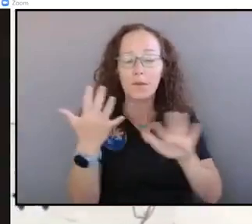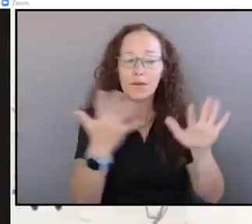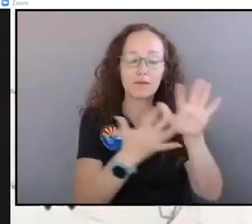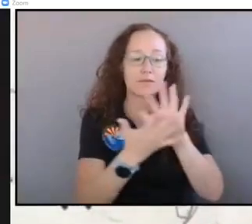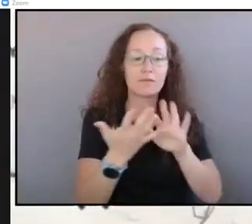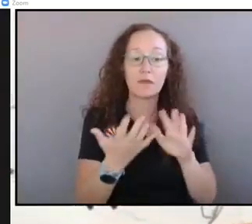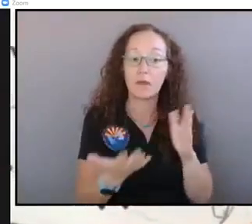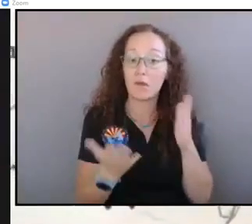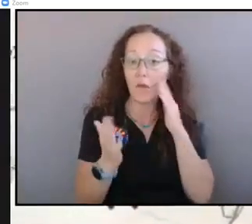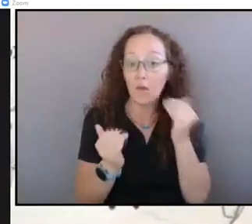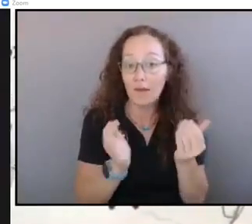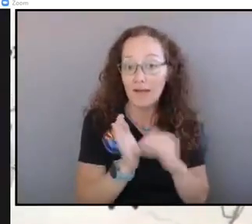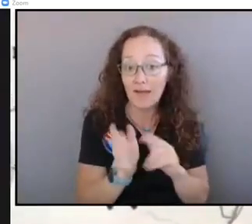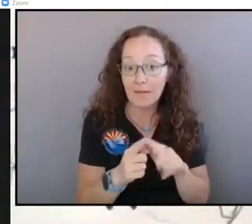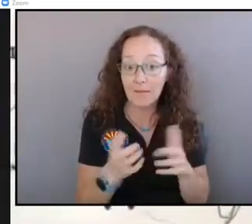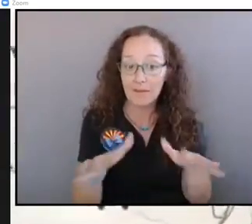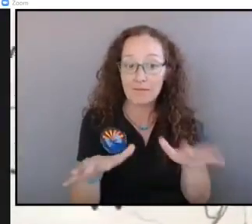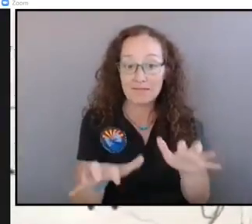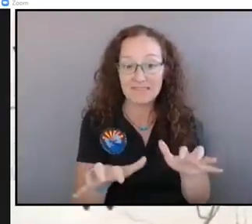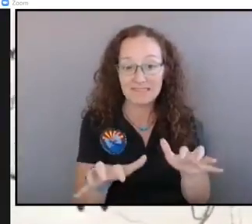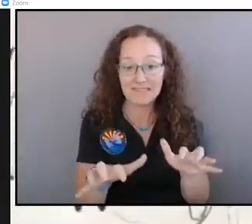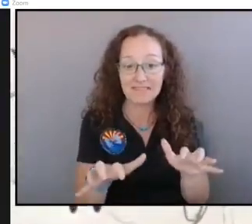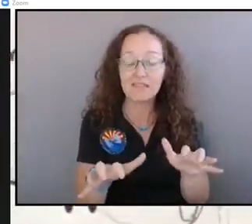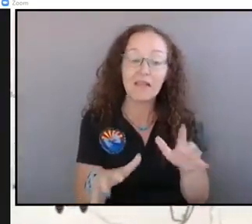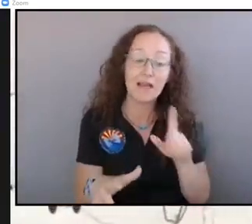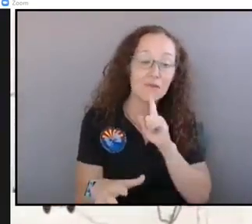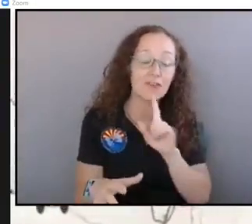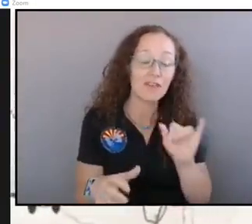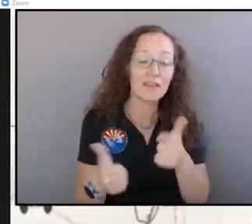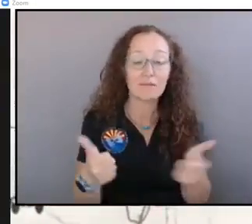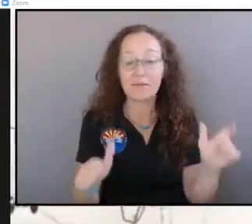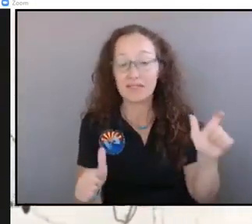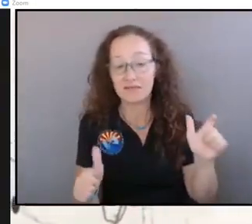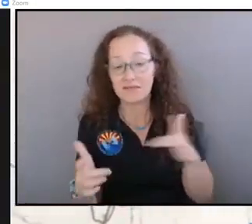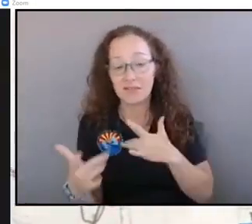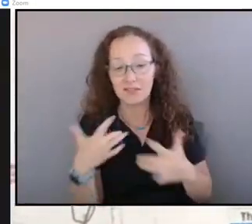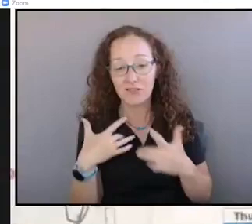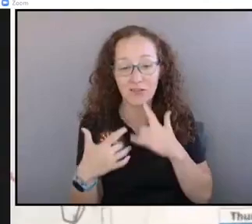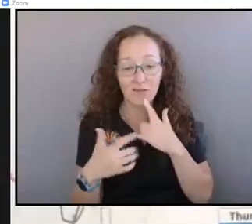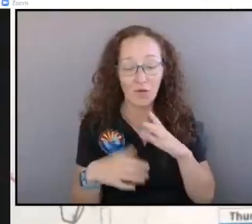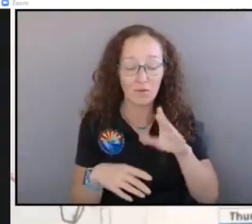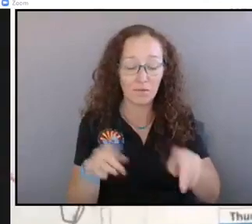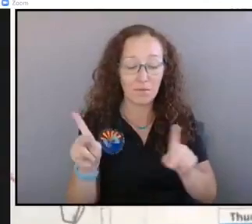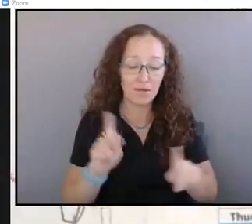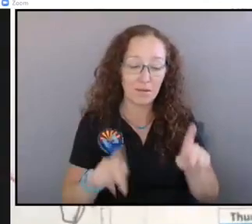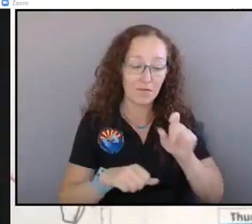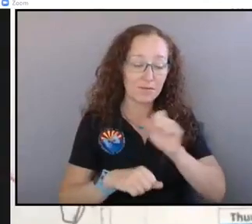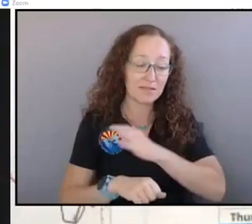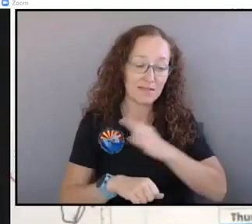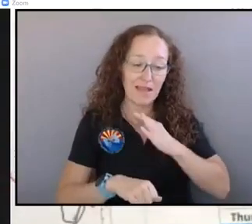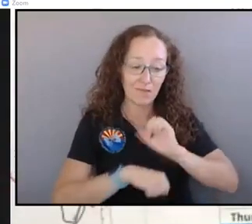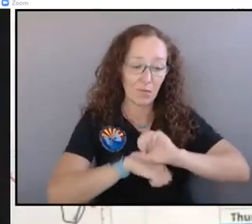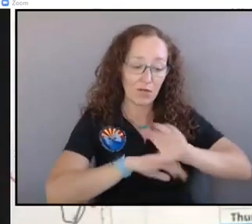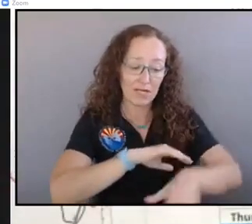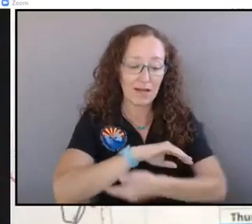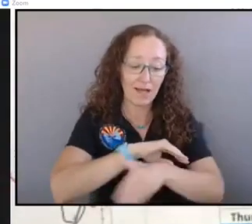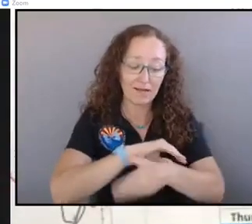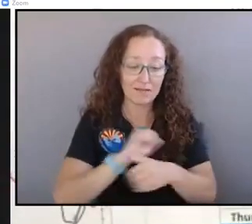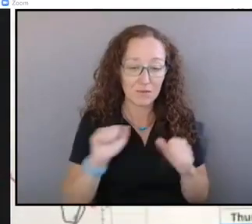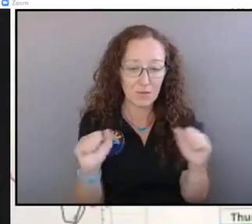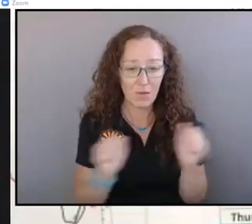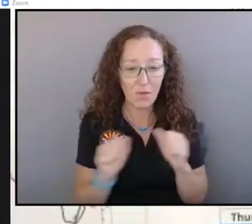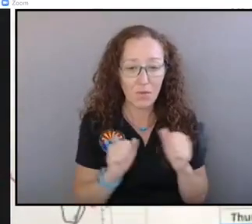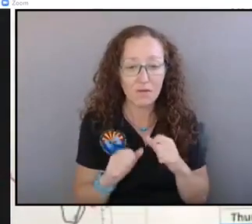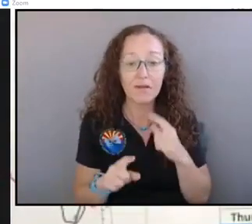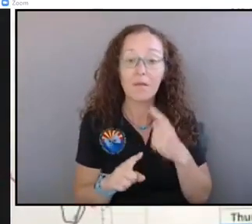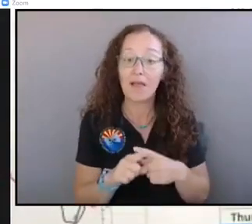for night shift, probably on all the fires, is these cold temperatures at night. And then what comes along with that is our hoses freeze,